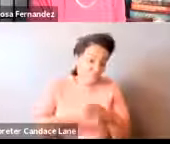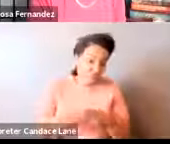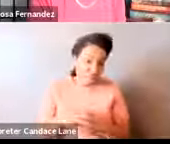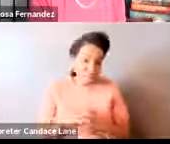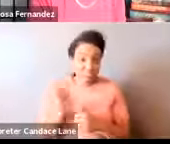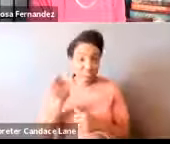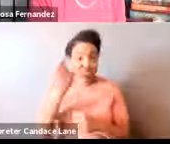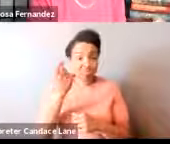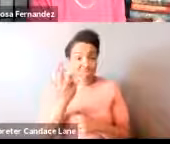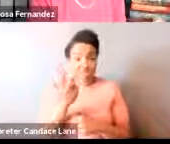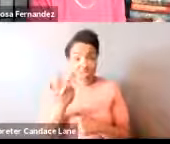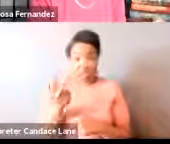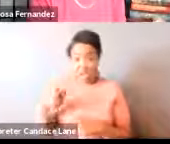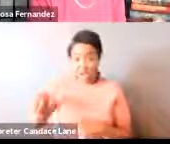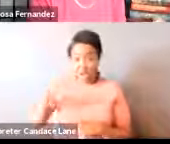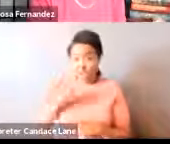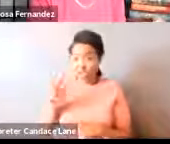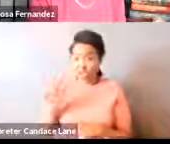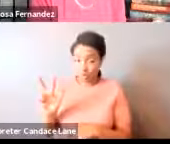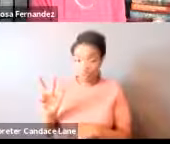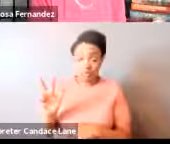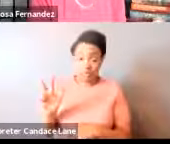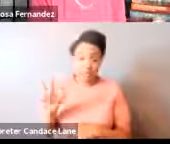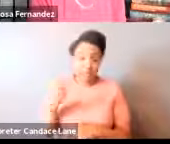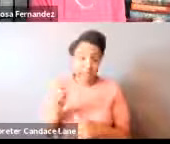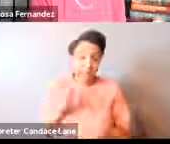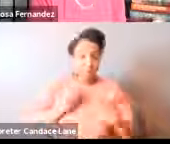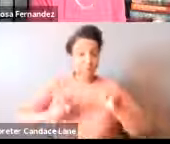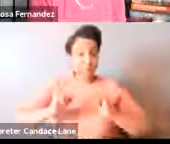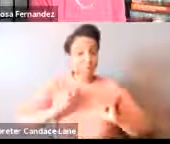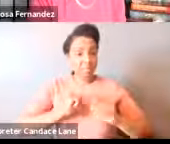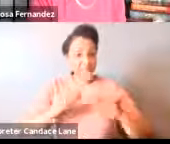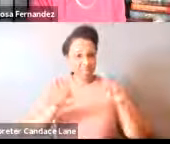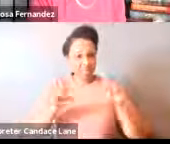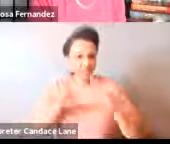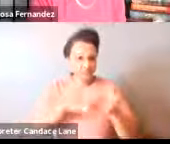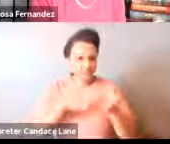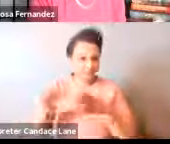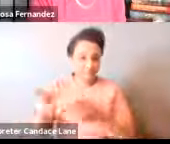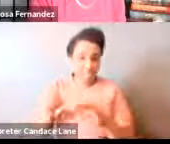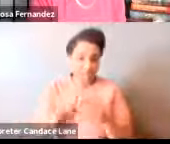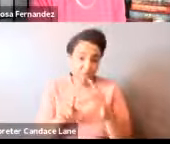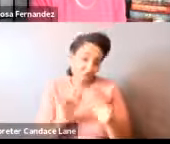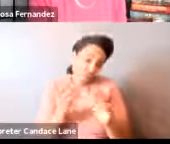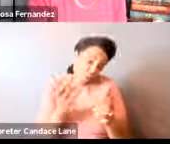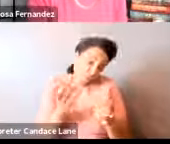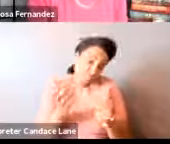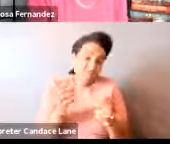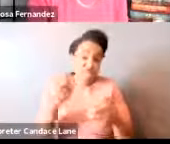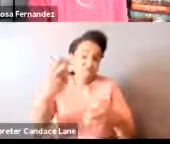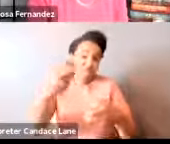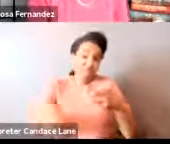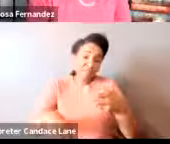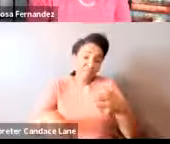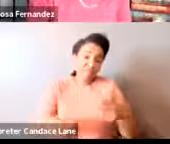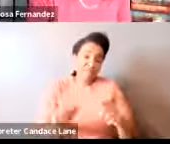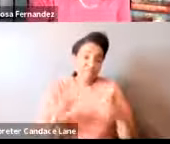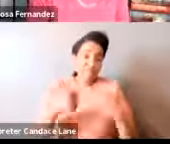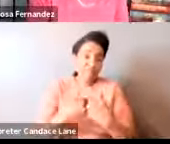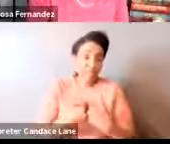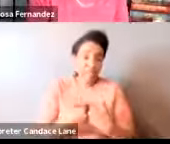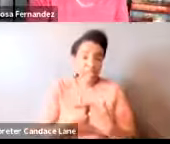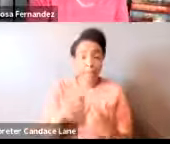of us are performers in different kinds of ways. So that's hard. Thank you. One of